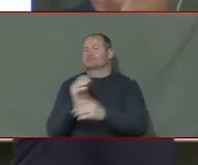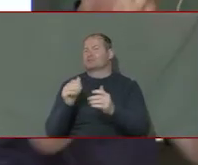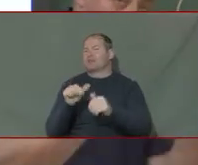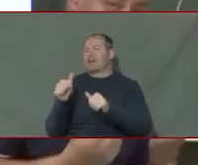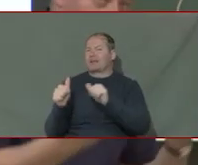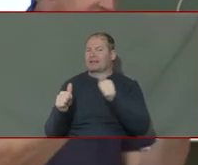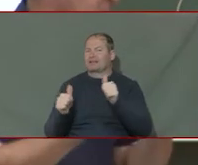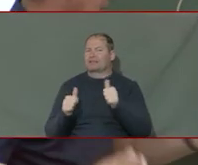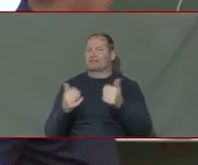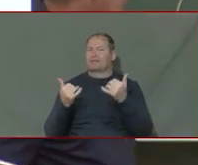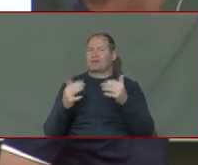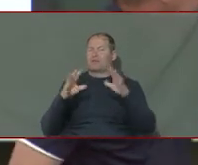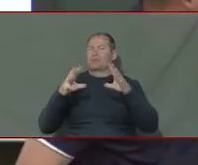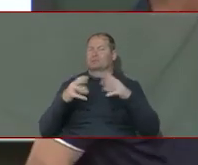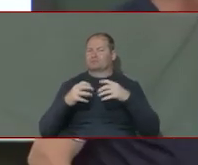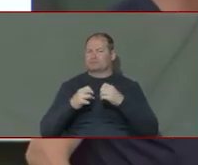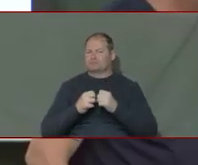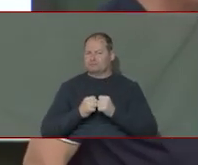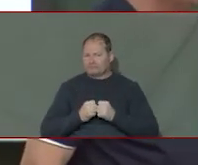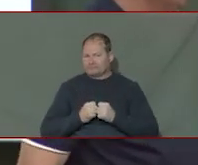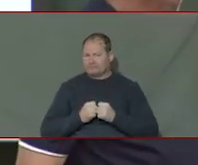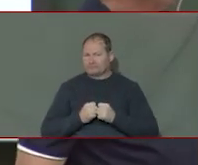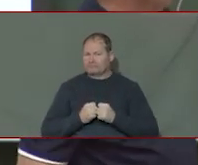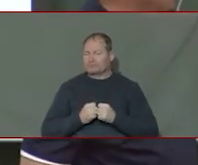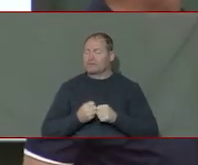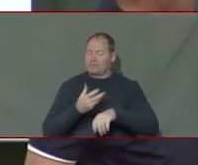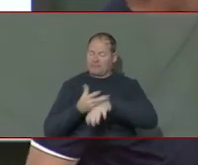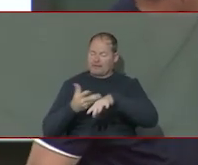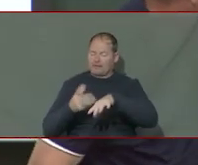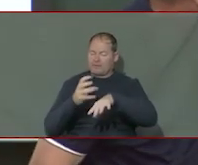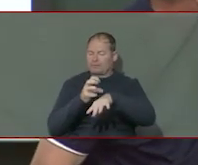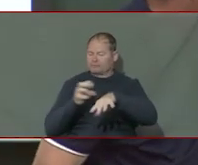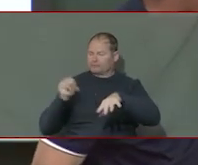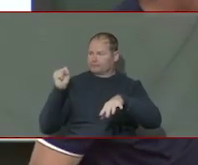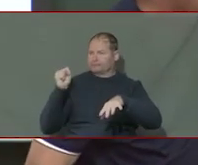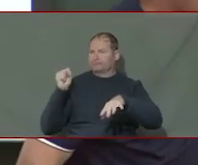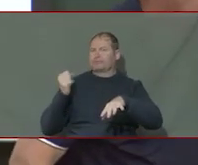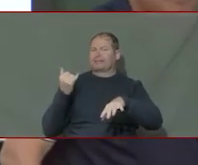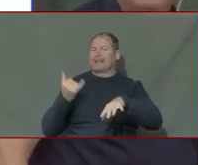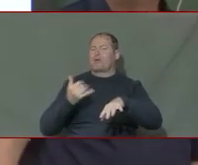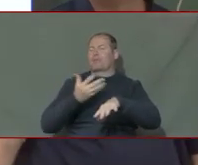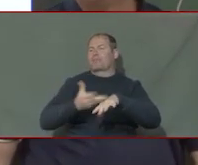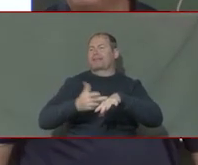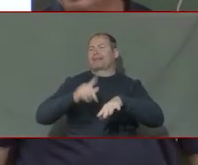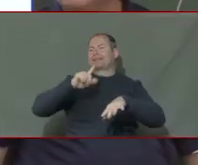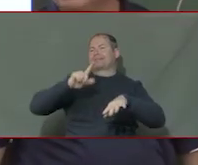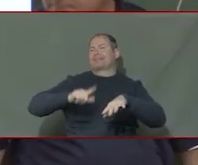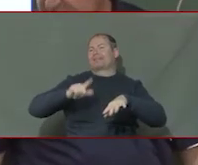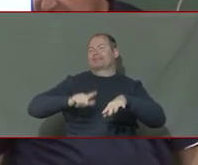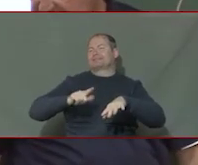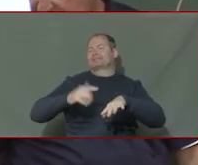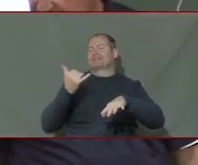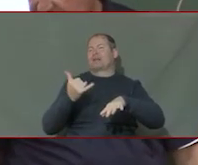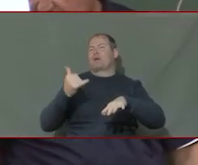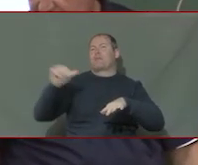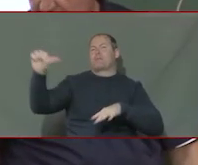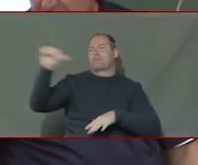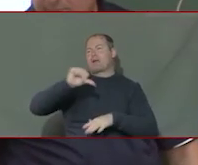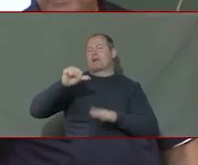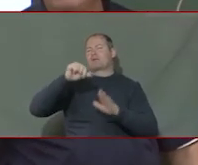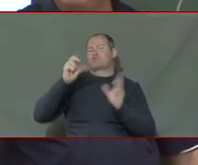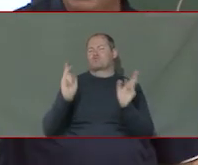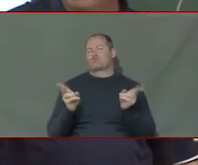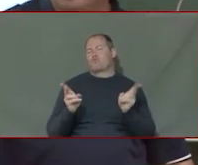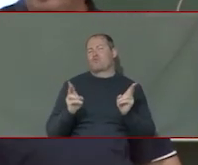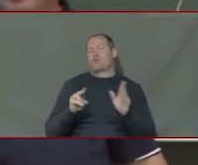the absorption of glucose out of the blood. Because now it will be less in the blood, it will come back to normal. Does it make sense?